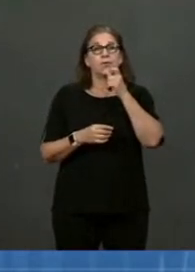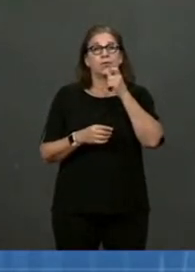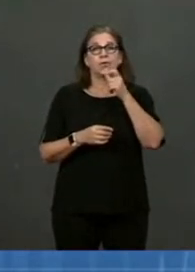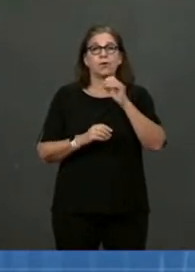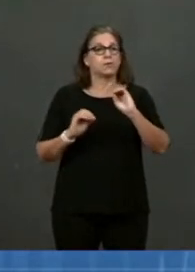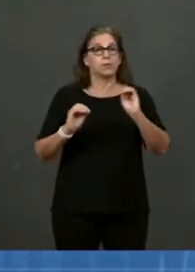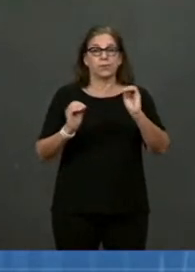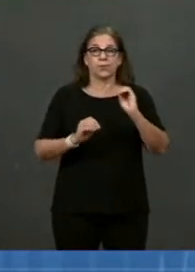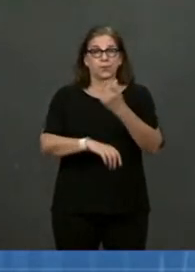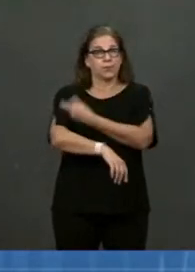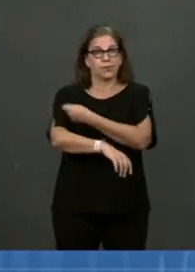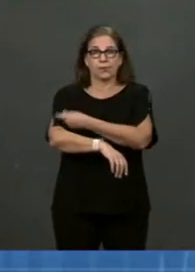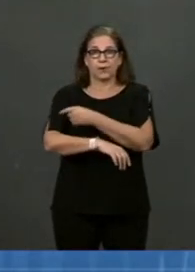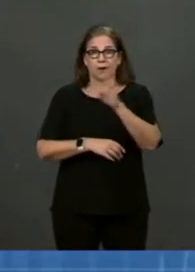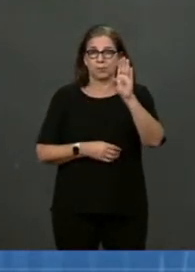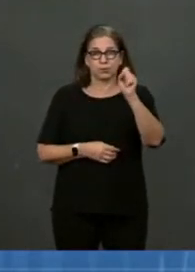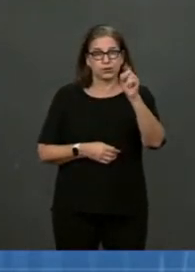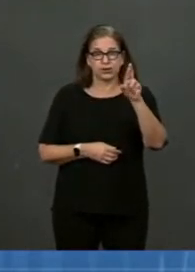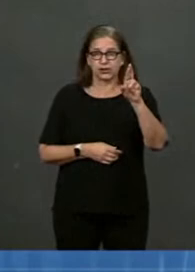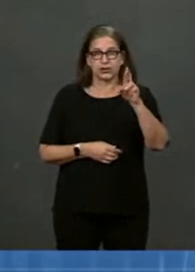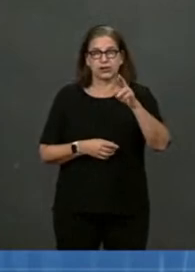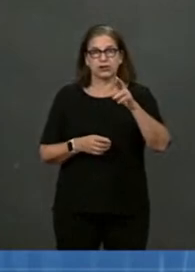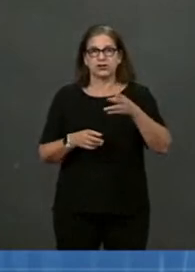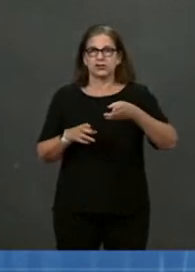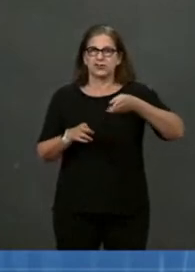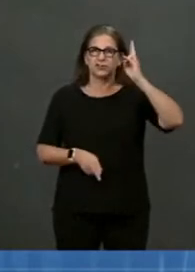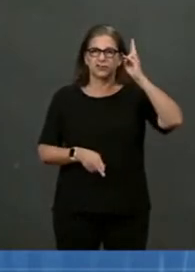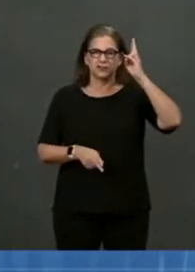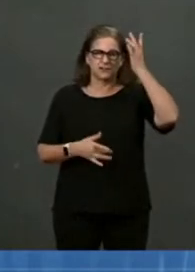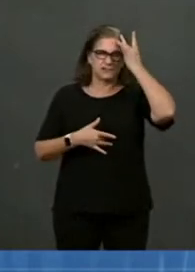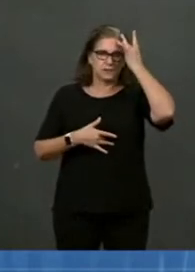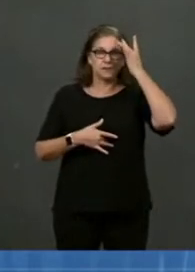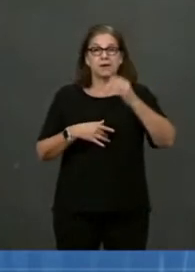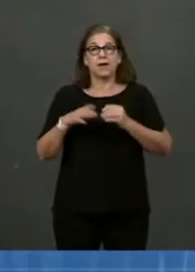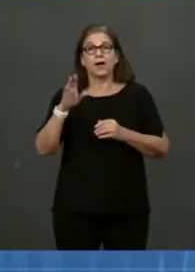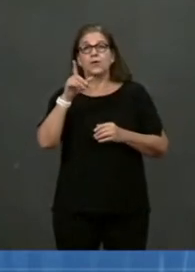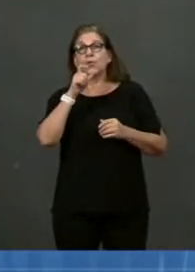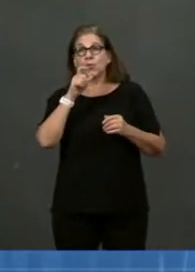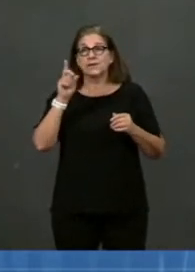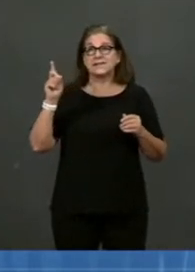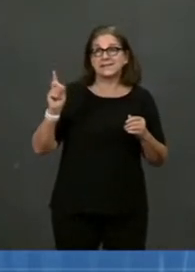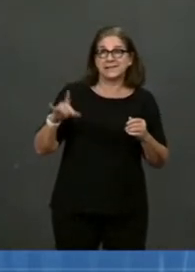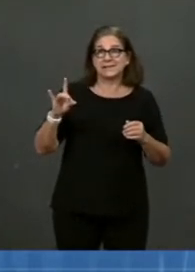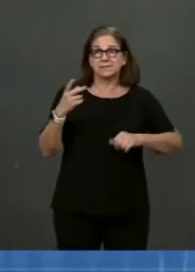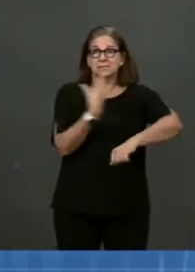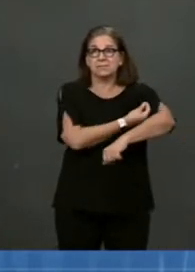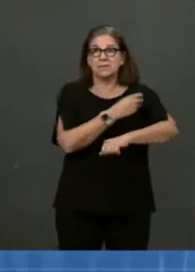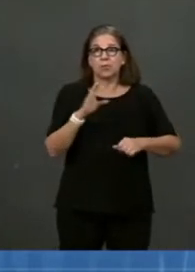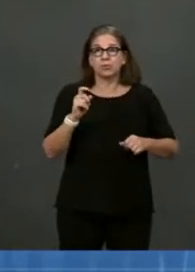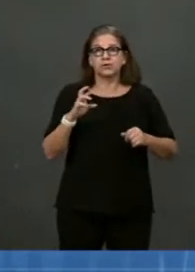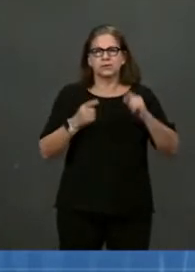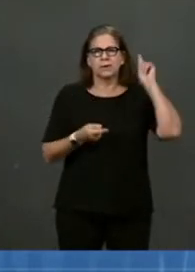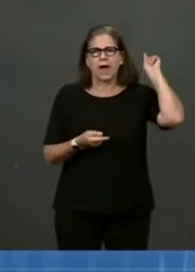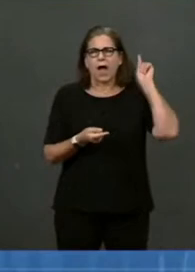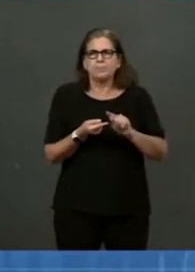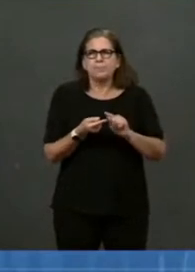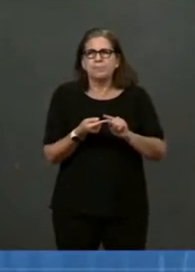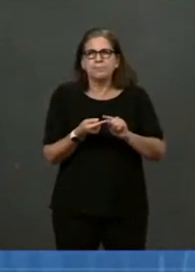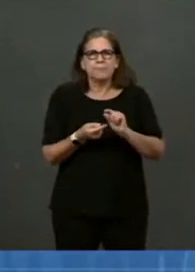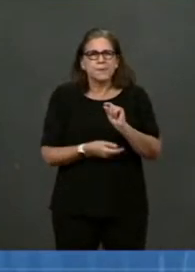across multiple age groups, you see a dramatic diminution in the infection in green for